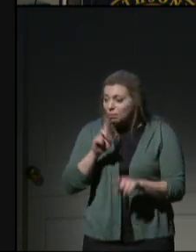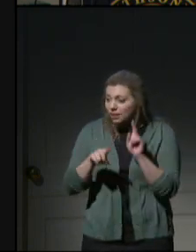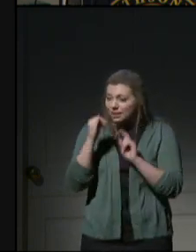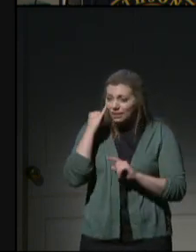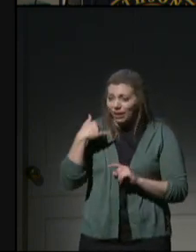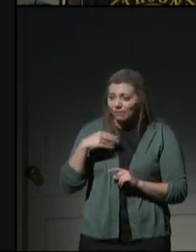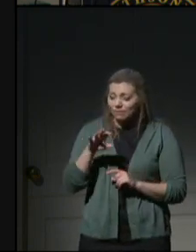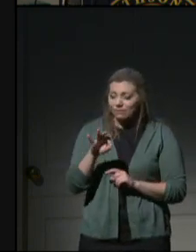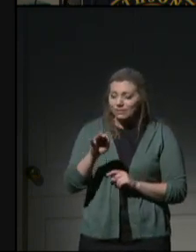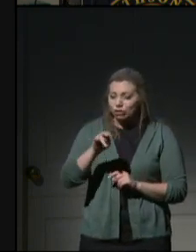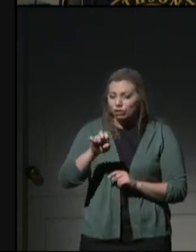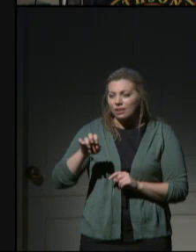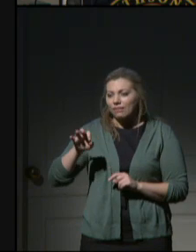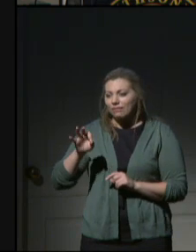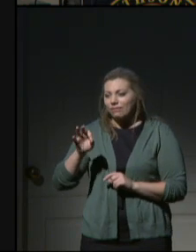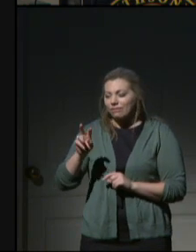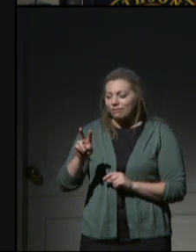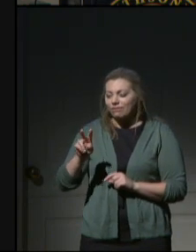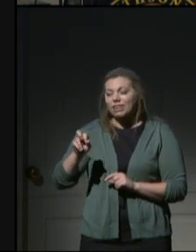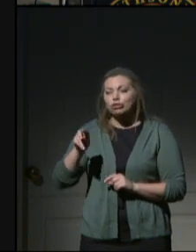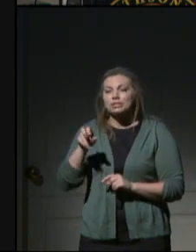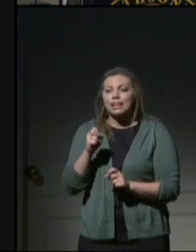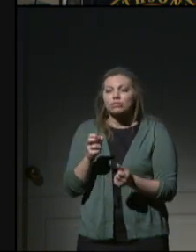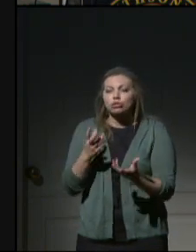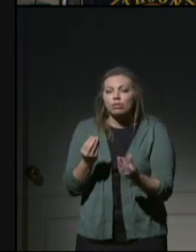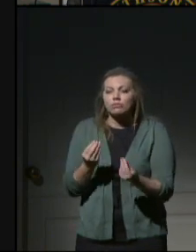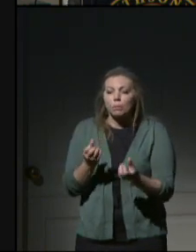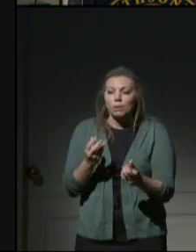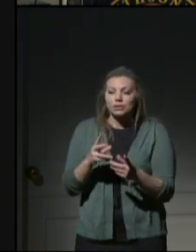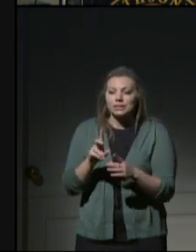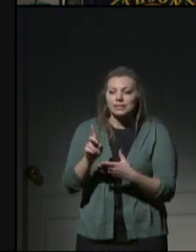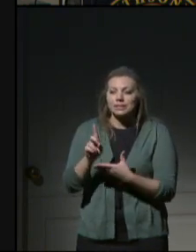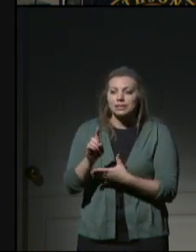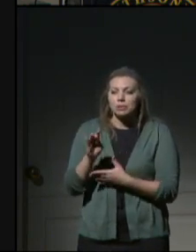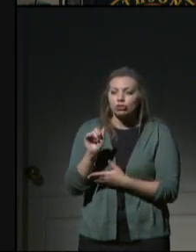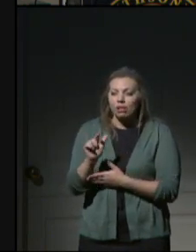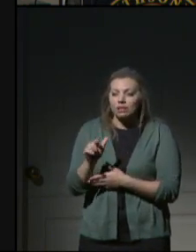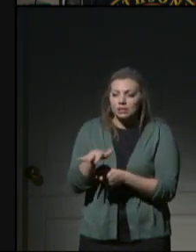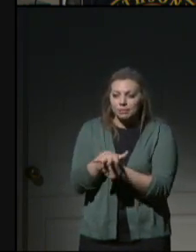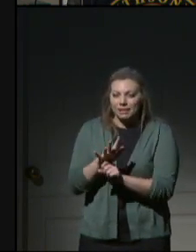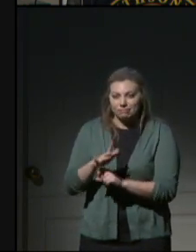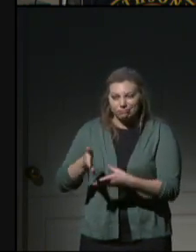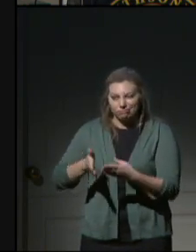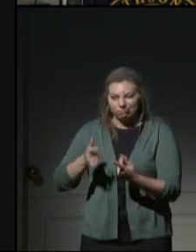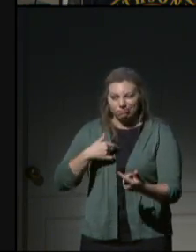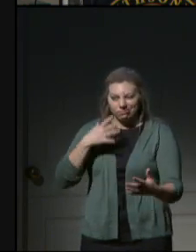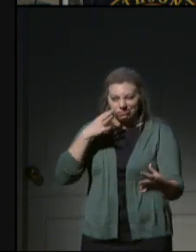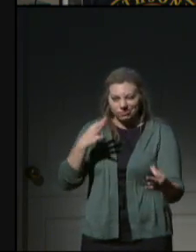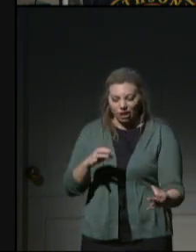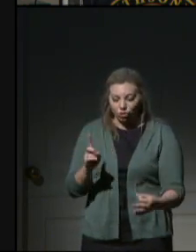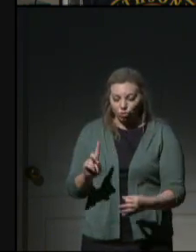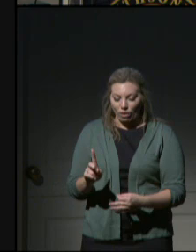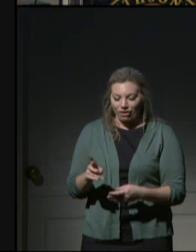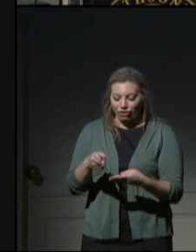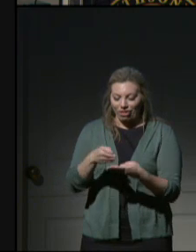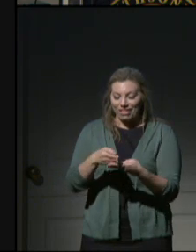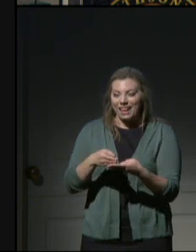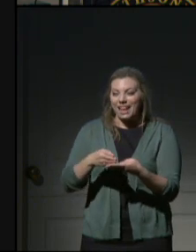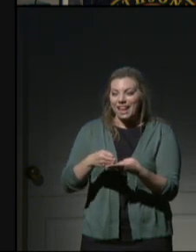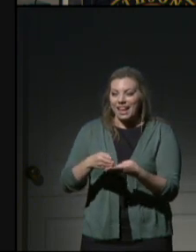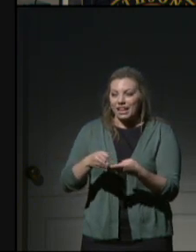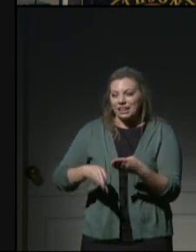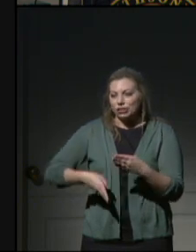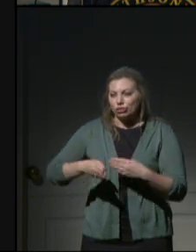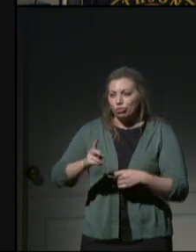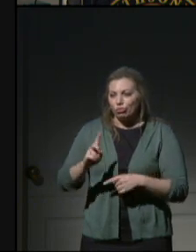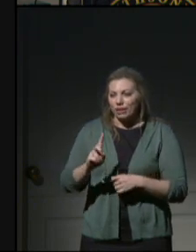I have these soft multidimensional spaces where in the end I decide where the edge is, or maybe